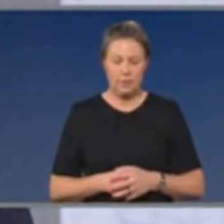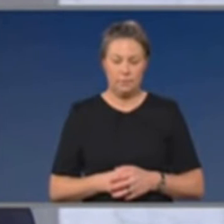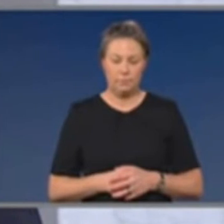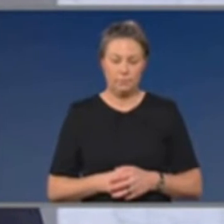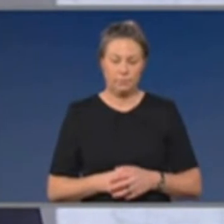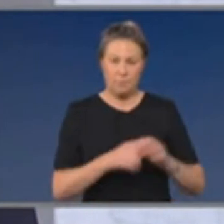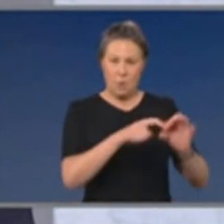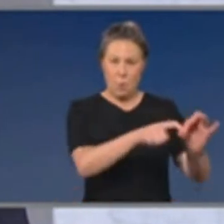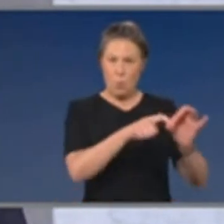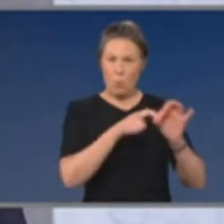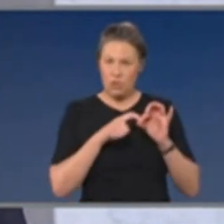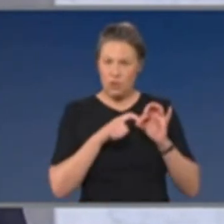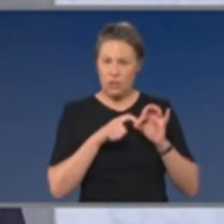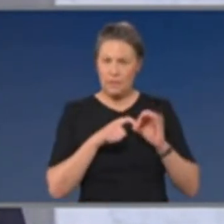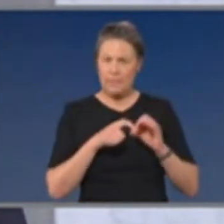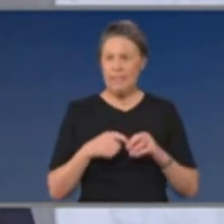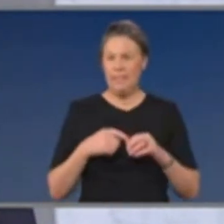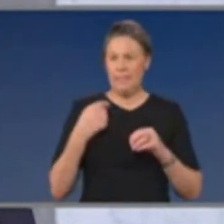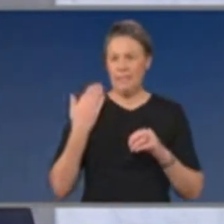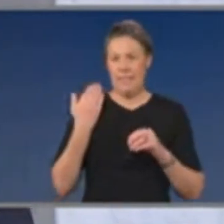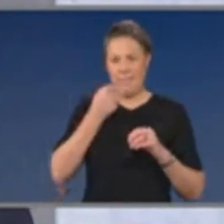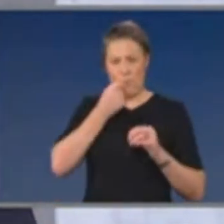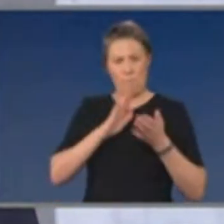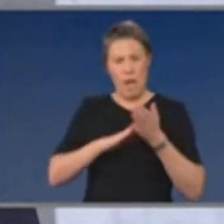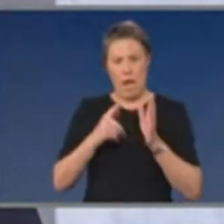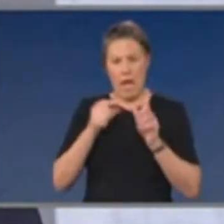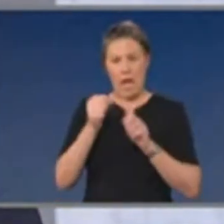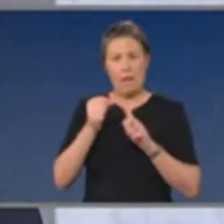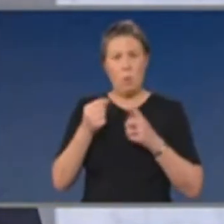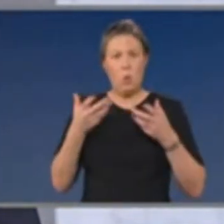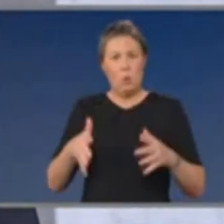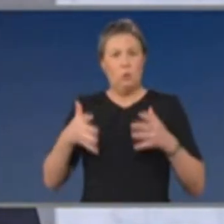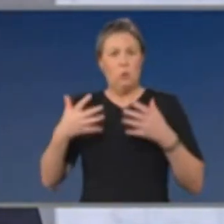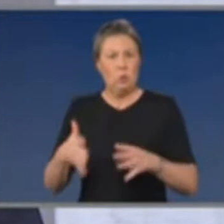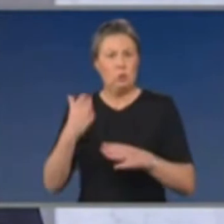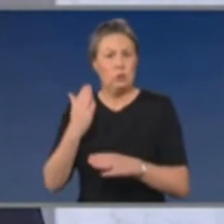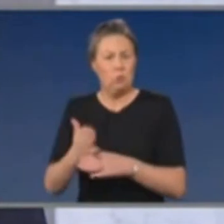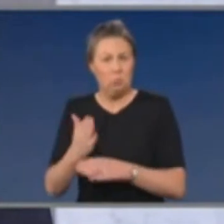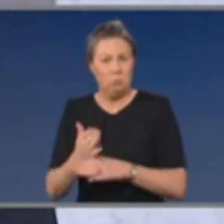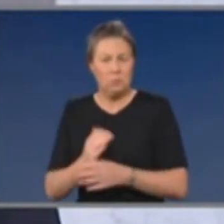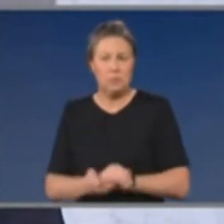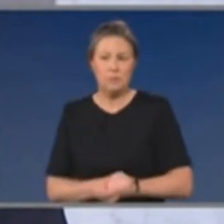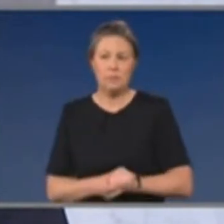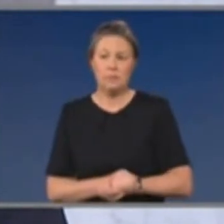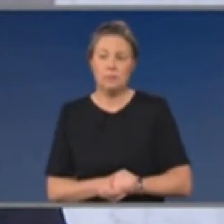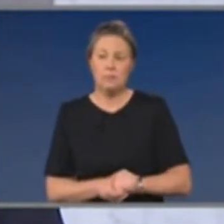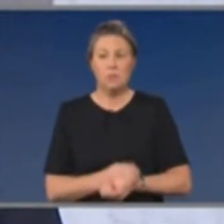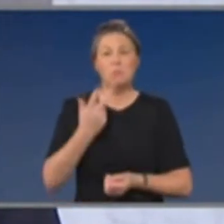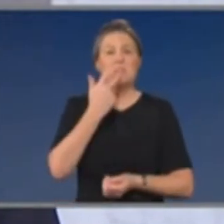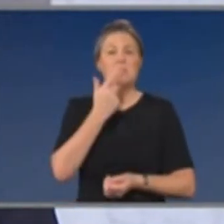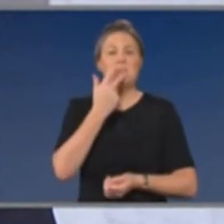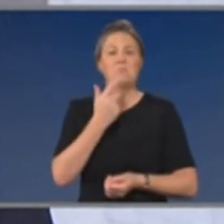apprentices have been laid off? And PM, what what would you say to someone who's